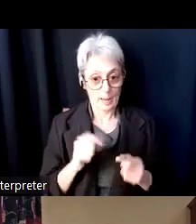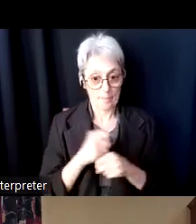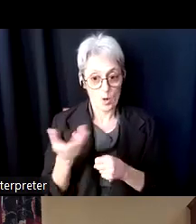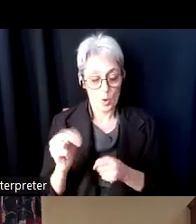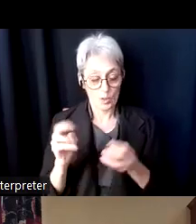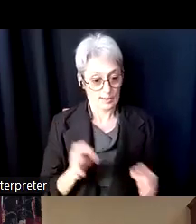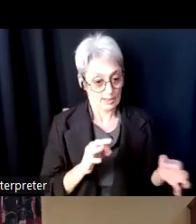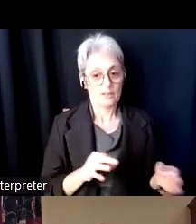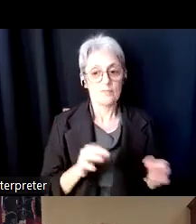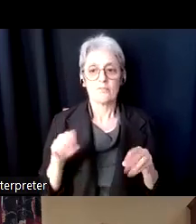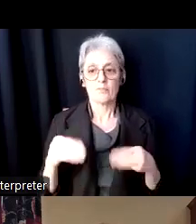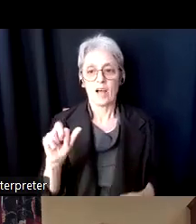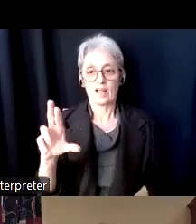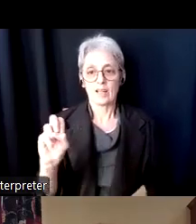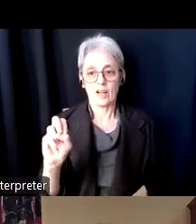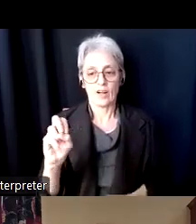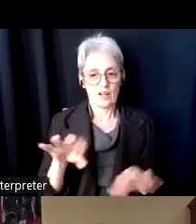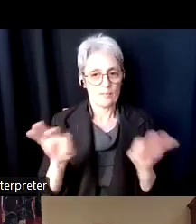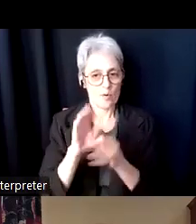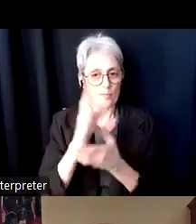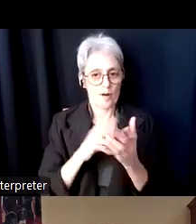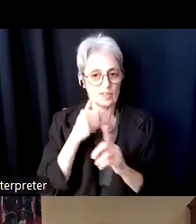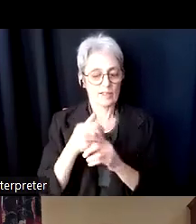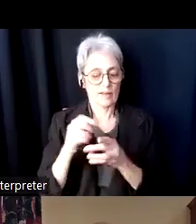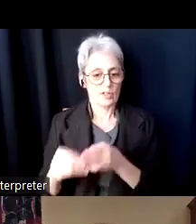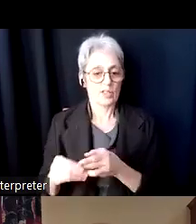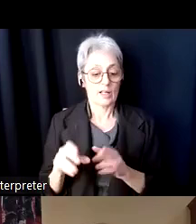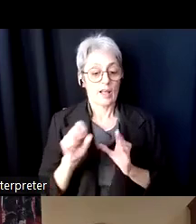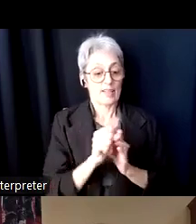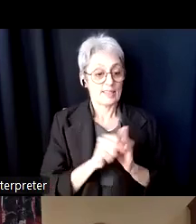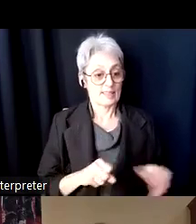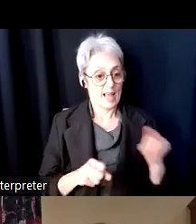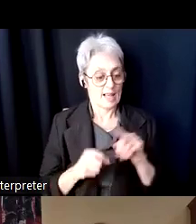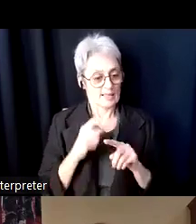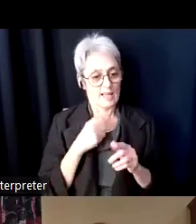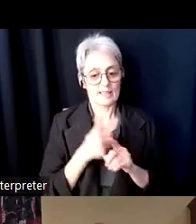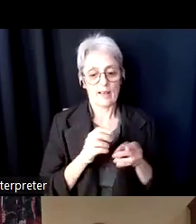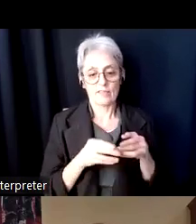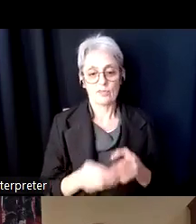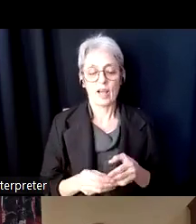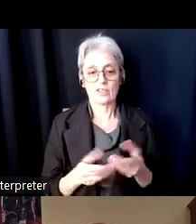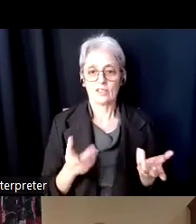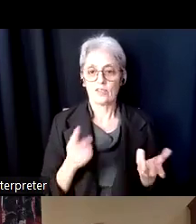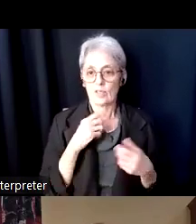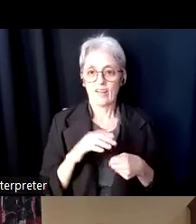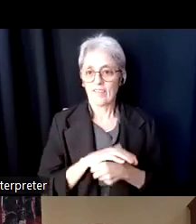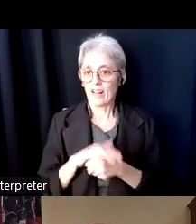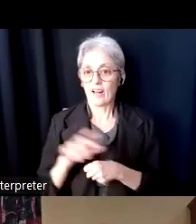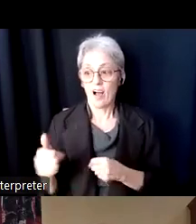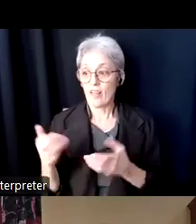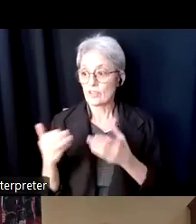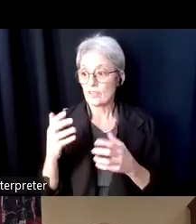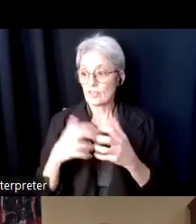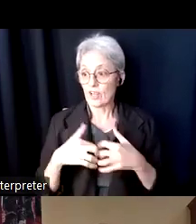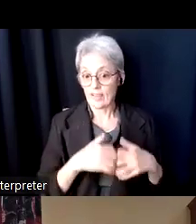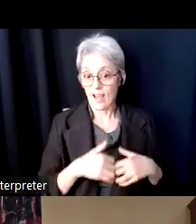feature of self-direction. States also talked about self-direction just really filling a critical void when a lot of other services were shutting down.